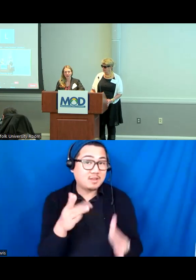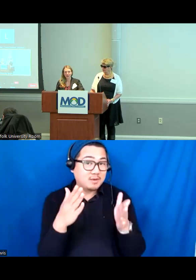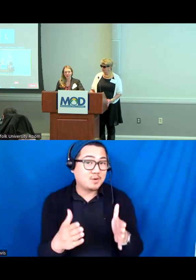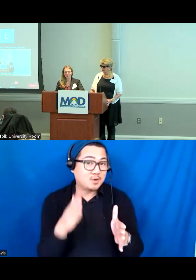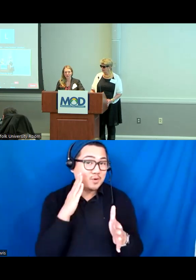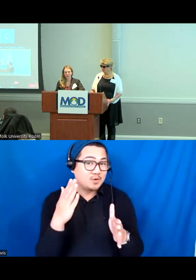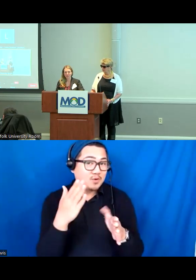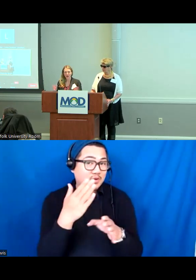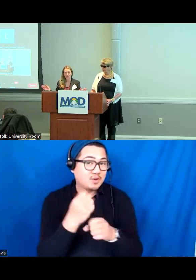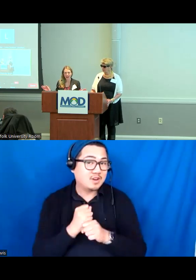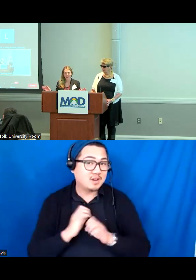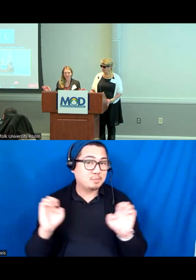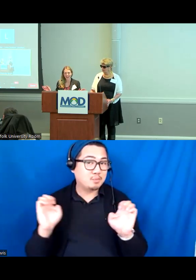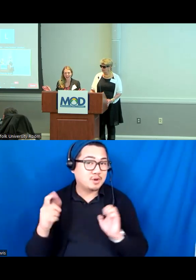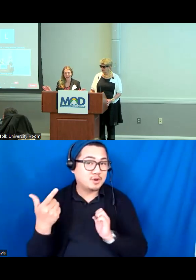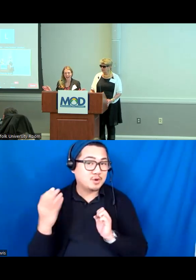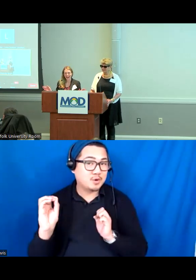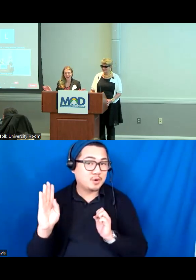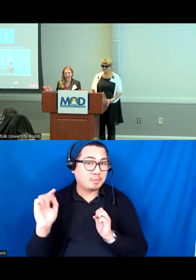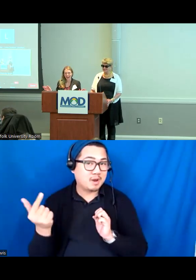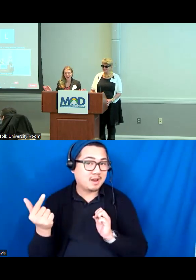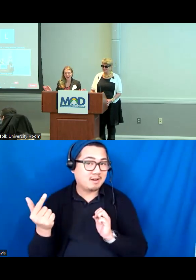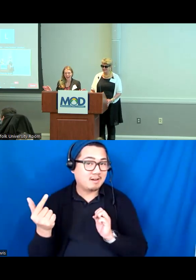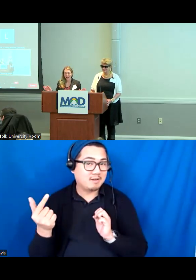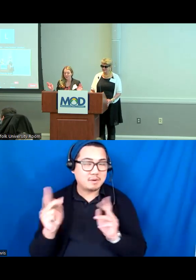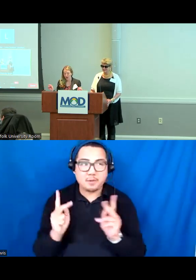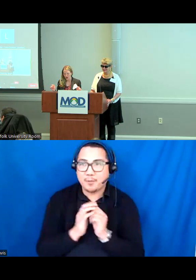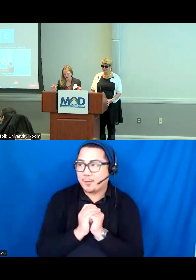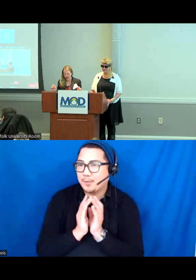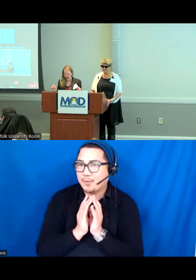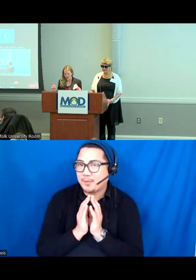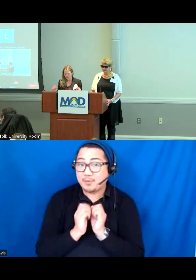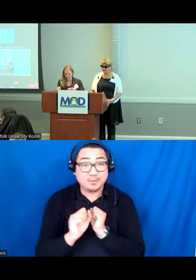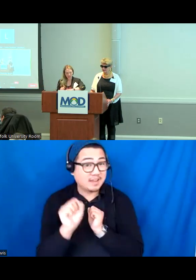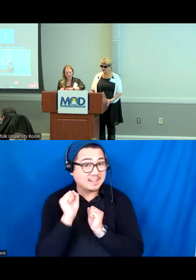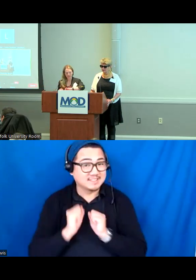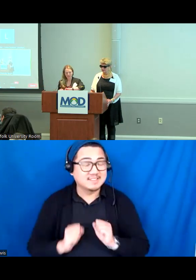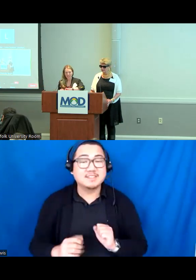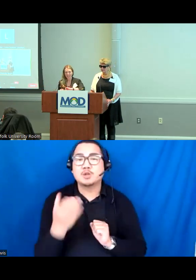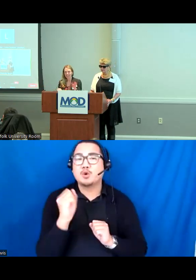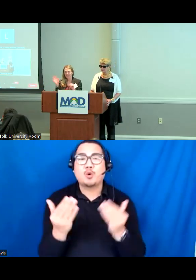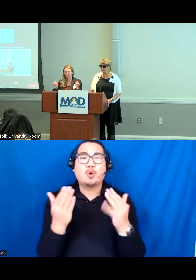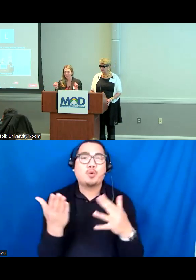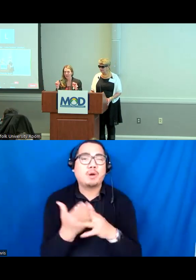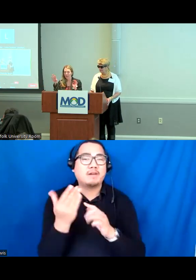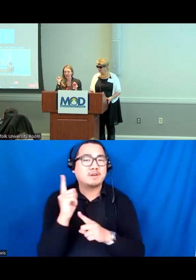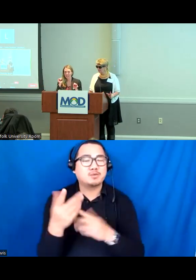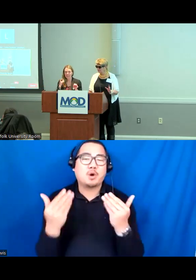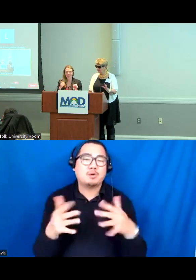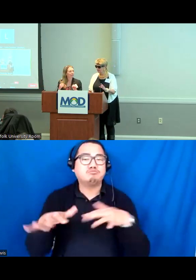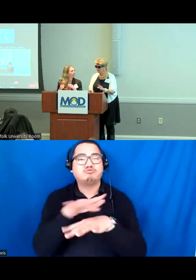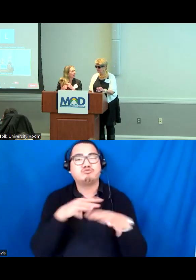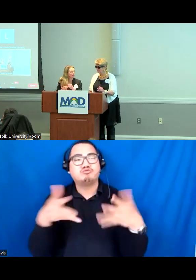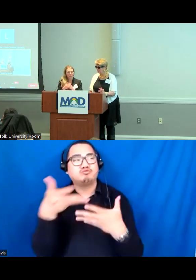away with an emergency go bag. Yes. So, so take 15, mingle, have a